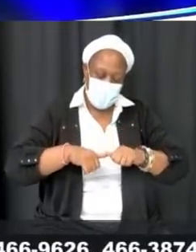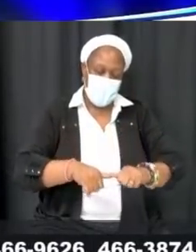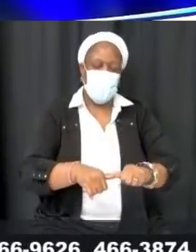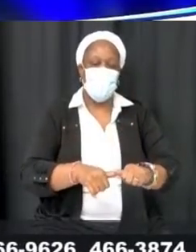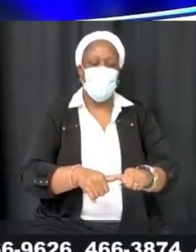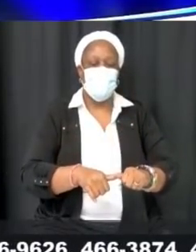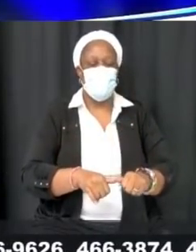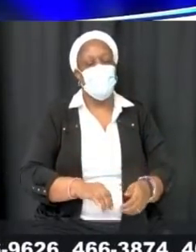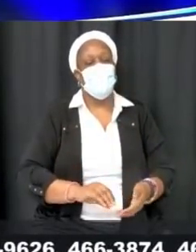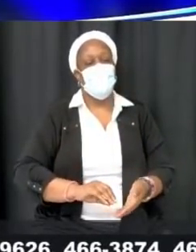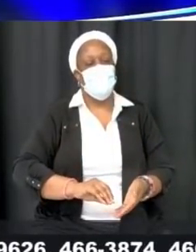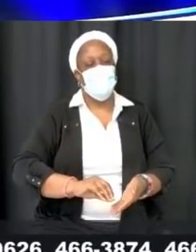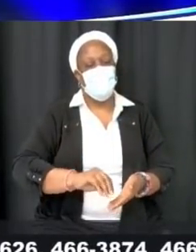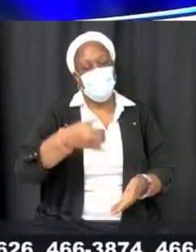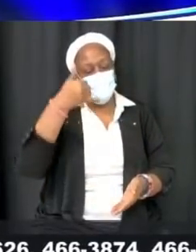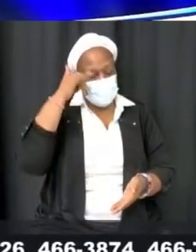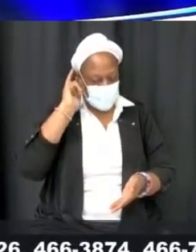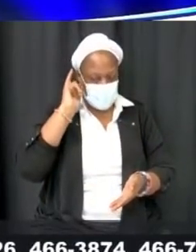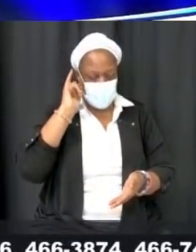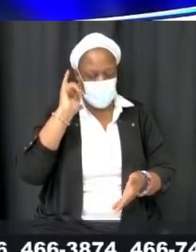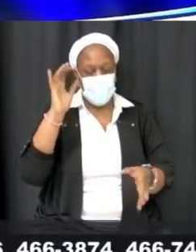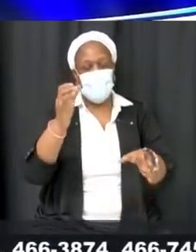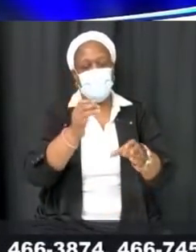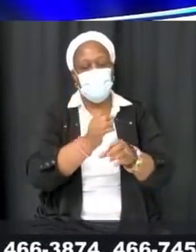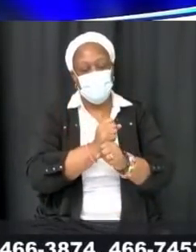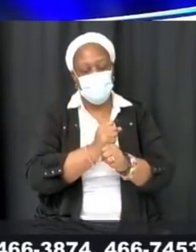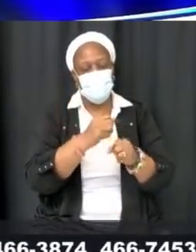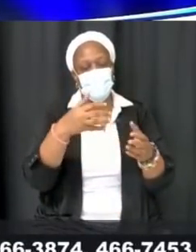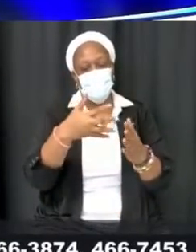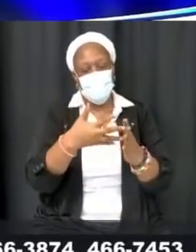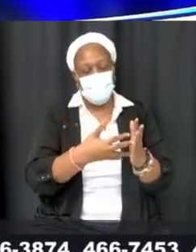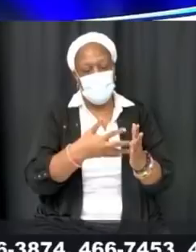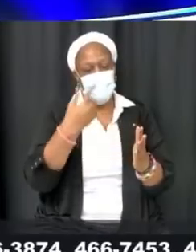yesterday, 13 other inmates